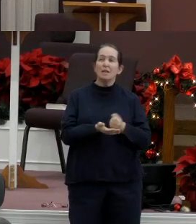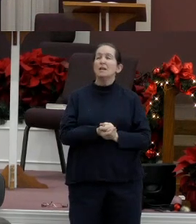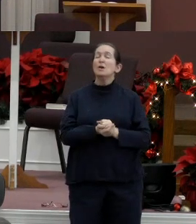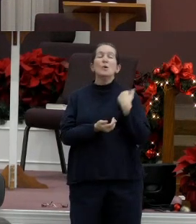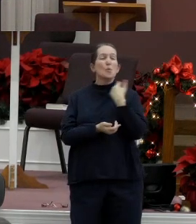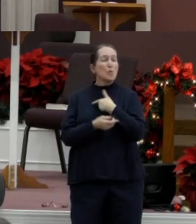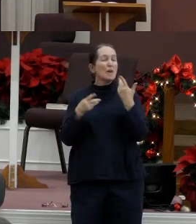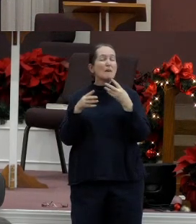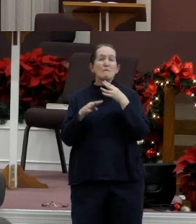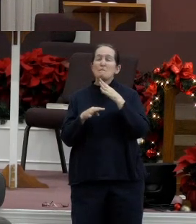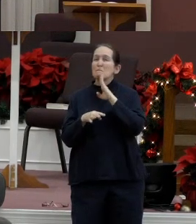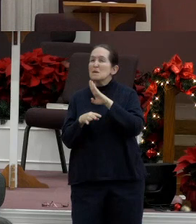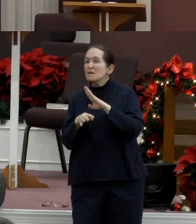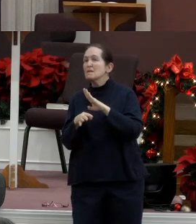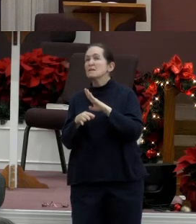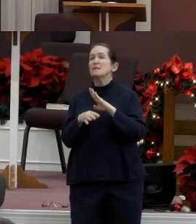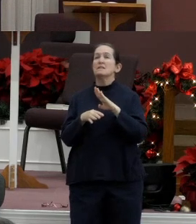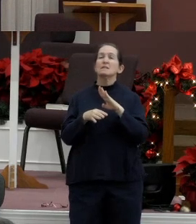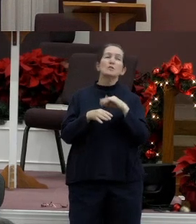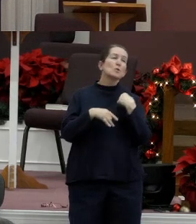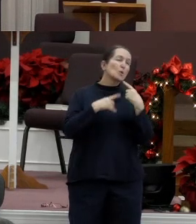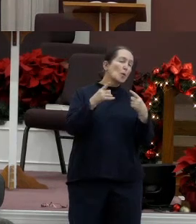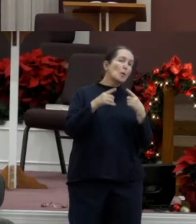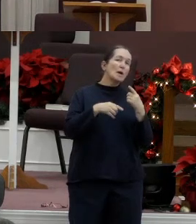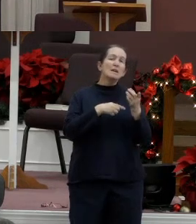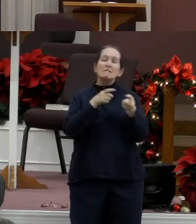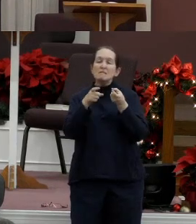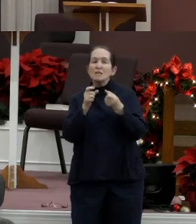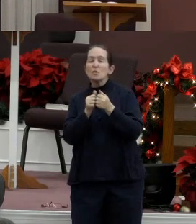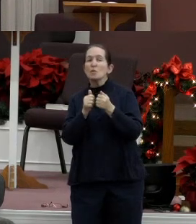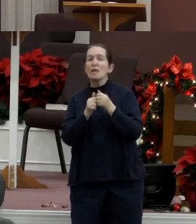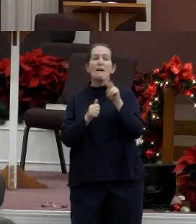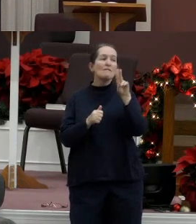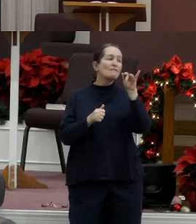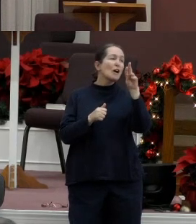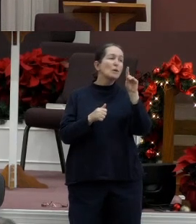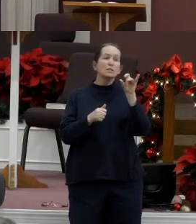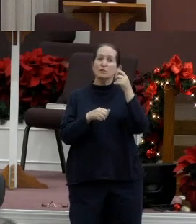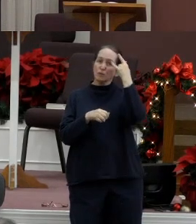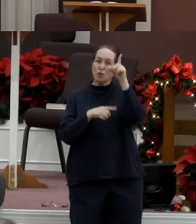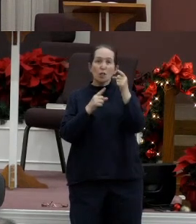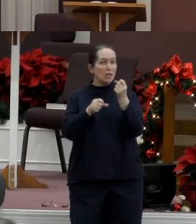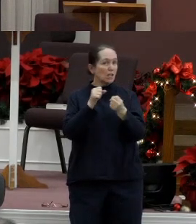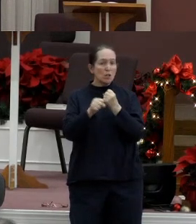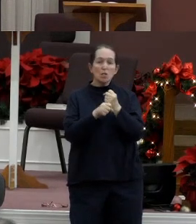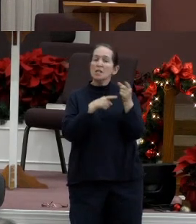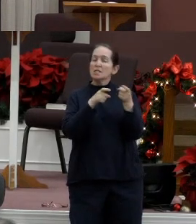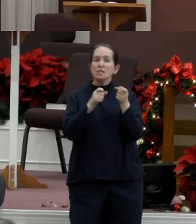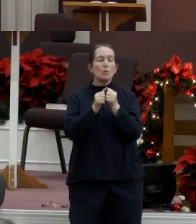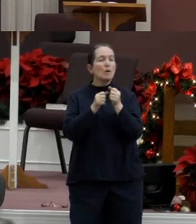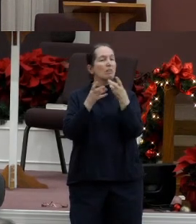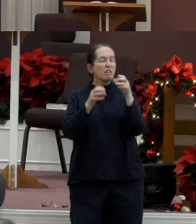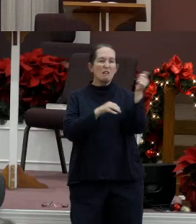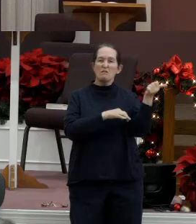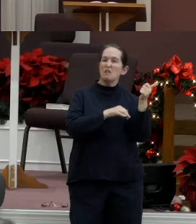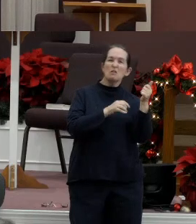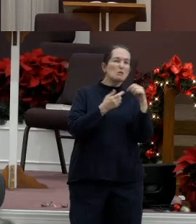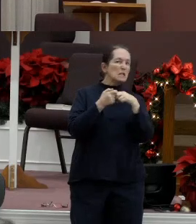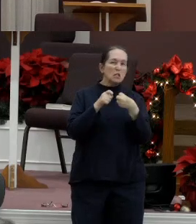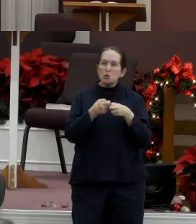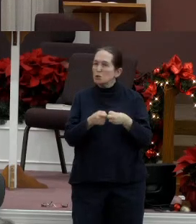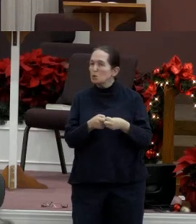We have been going and dealing with this virus for a year. We have dealt with a lot of other issues,